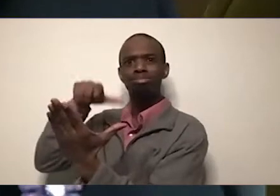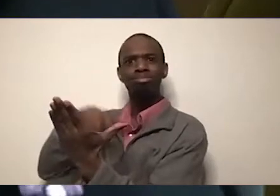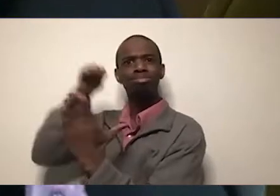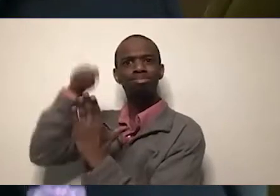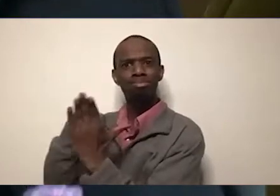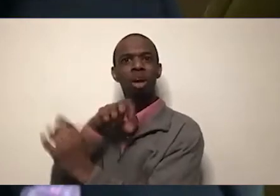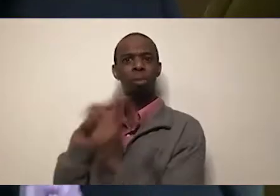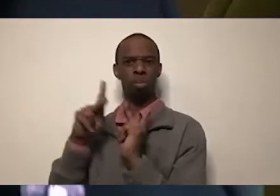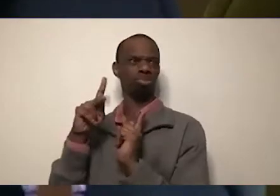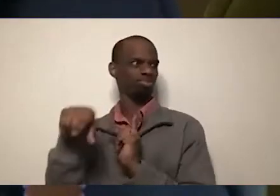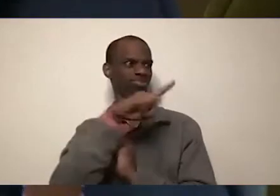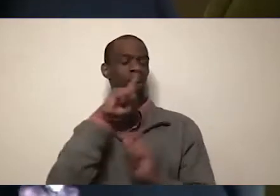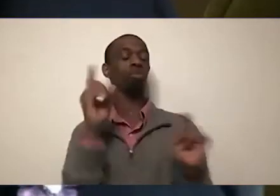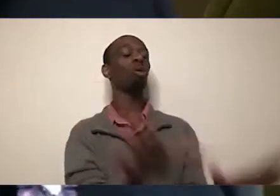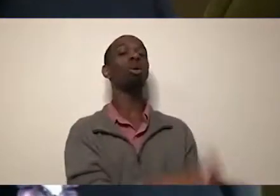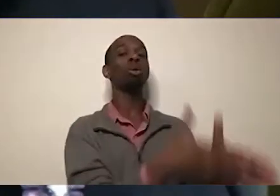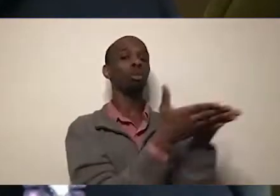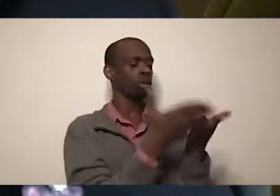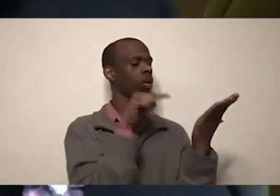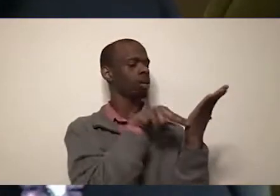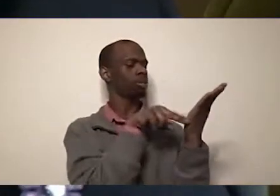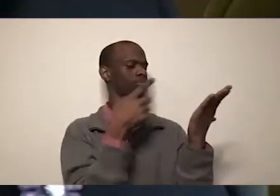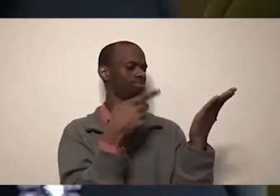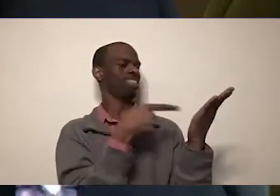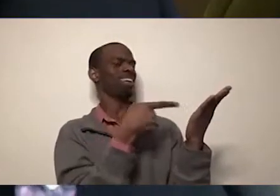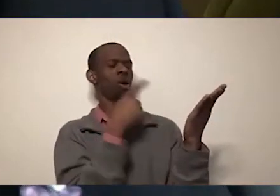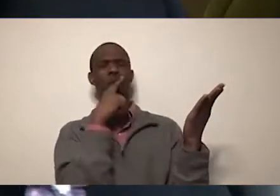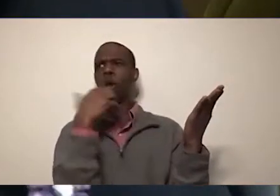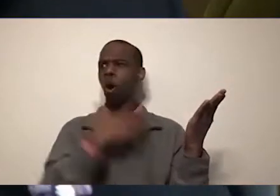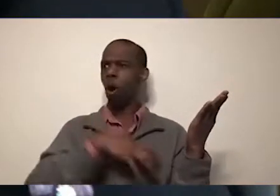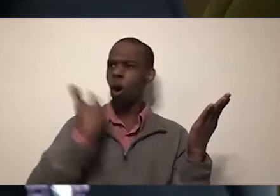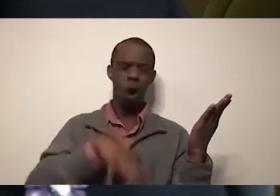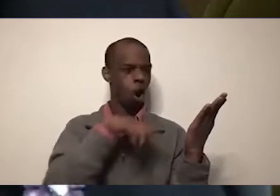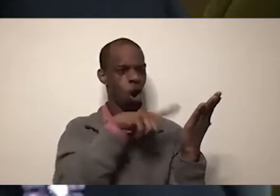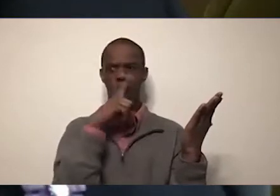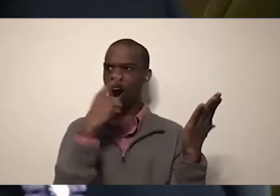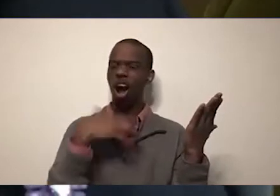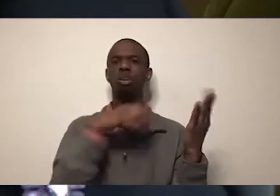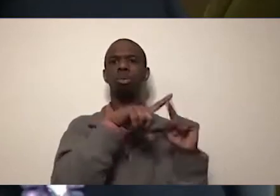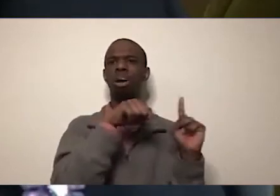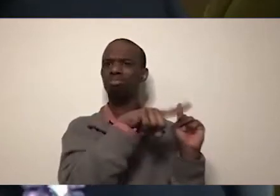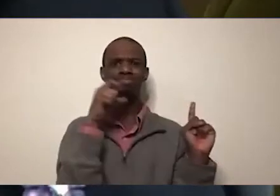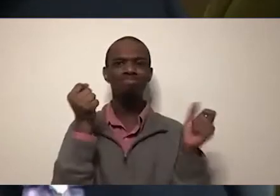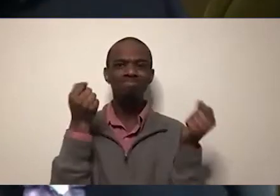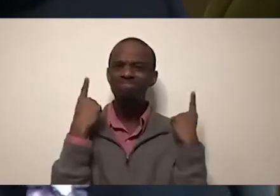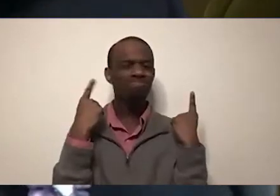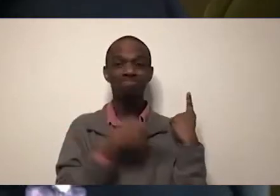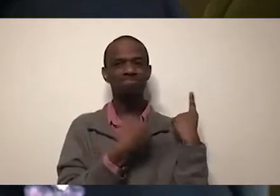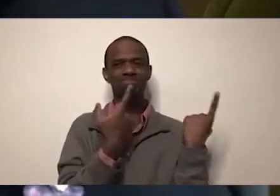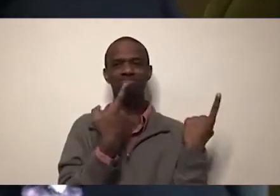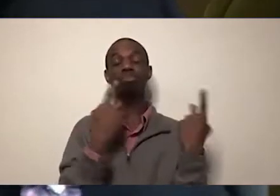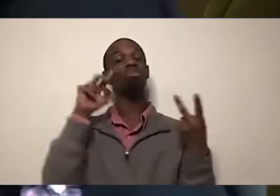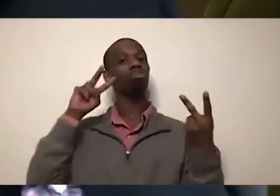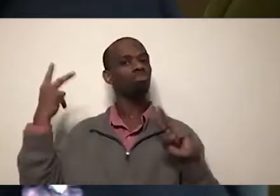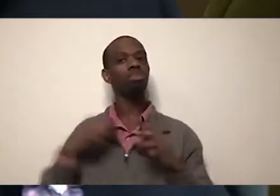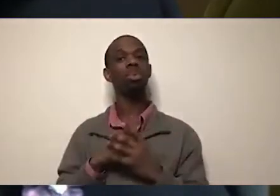have political ambitions and have used their quote unquote research to fuel policies. Things like denying